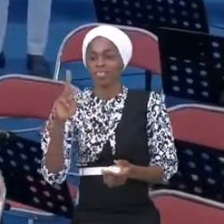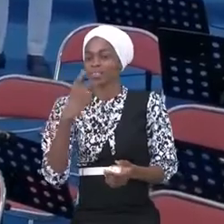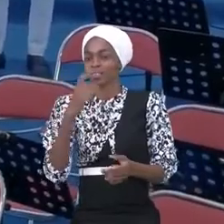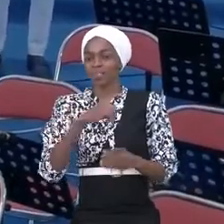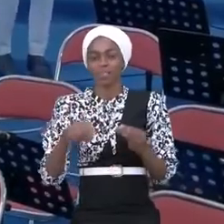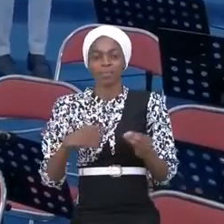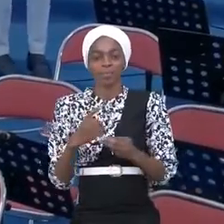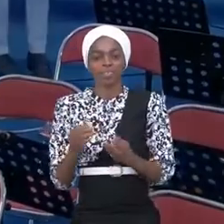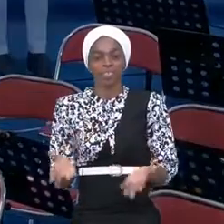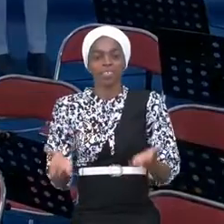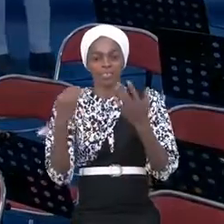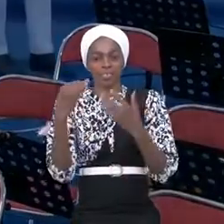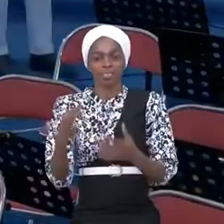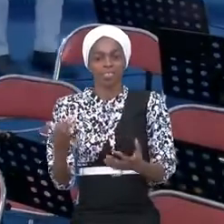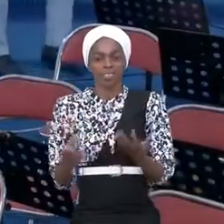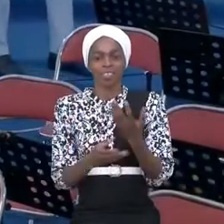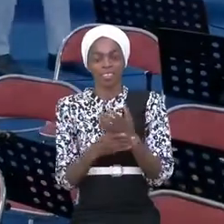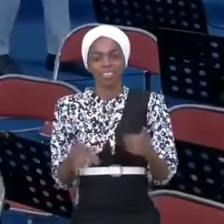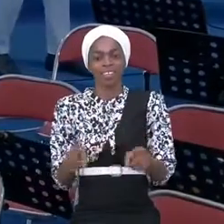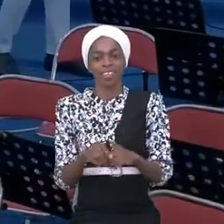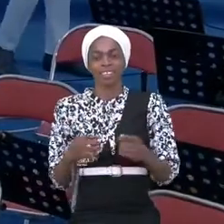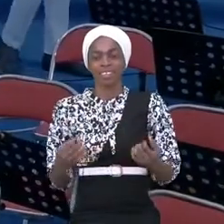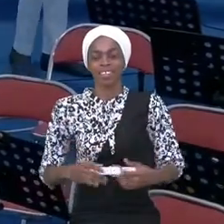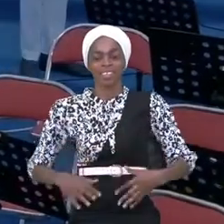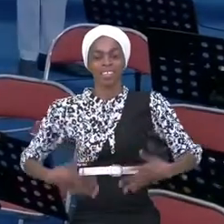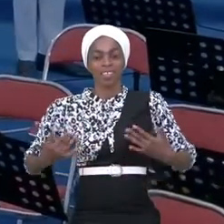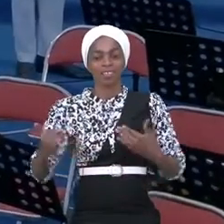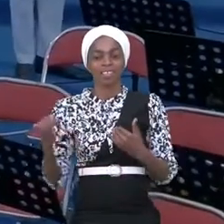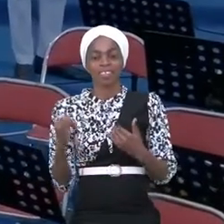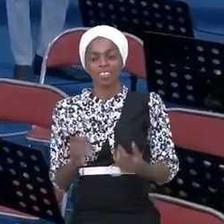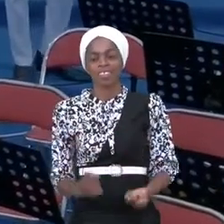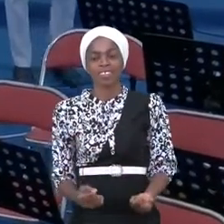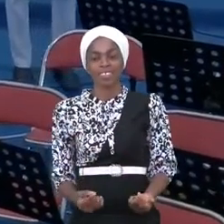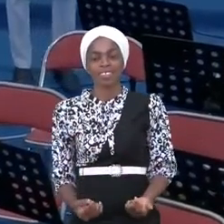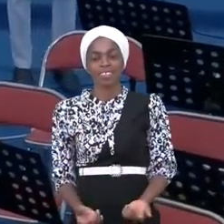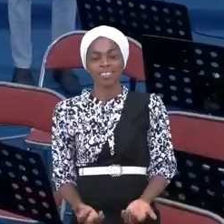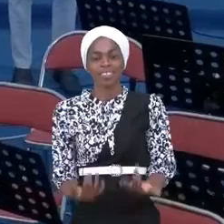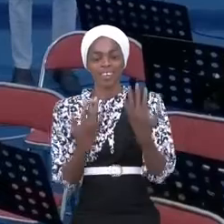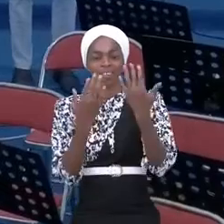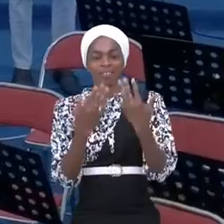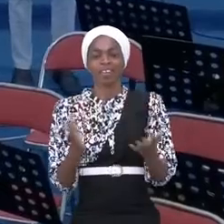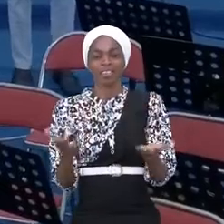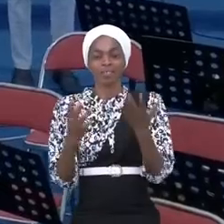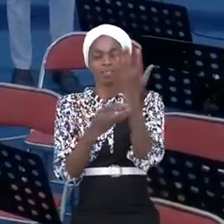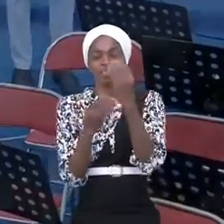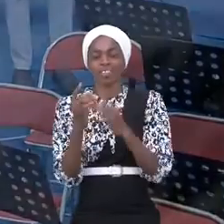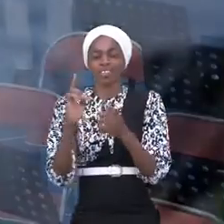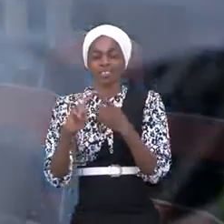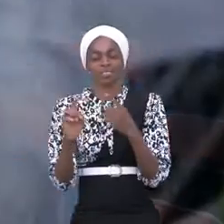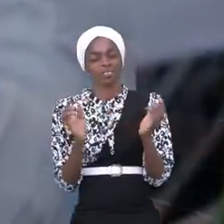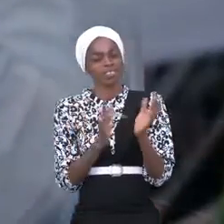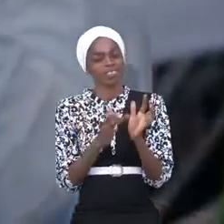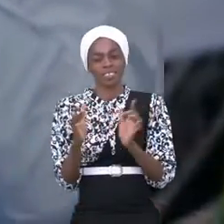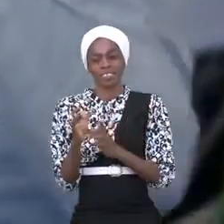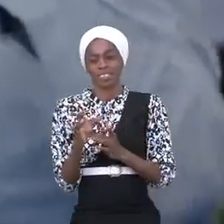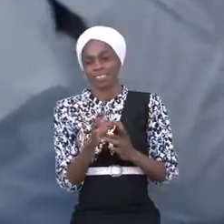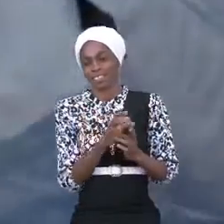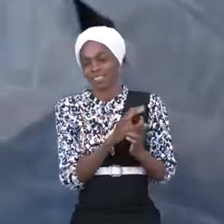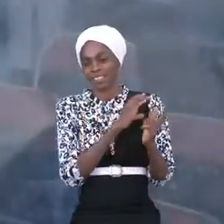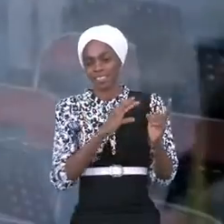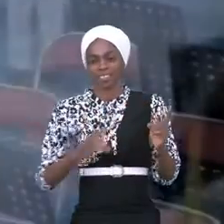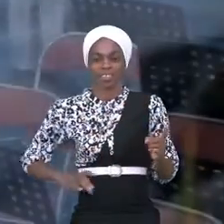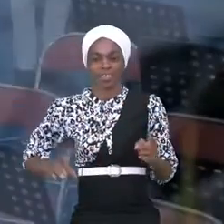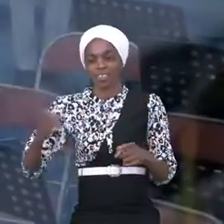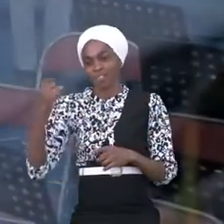an evening sacrifice. Lift your hands without wrath to Jesus tonight. For we have